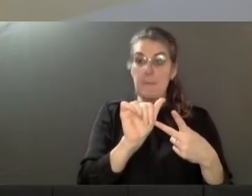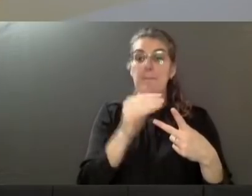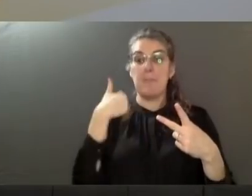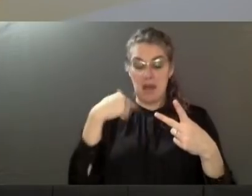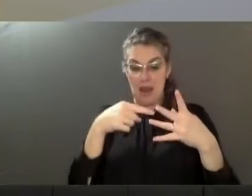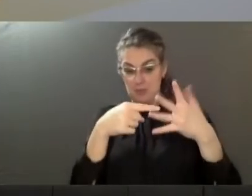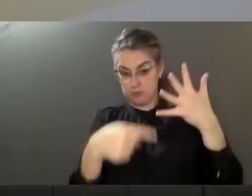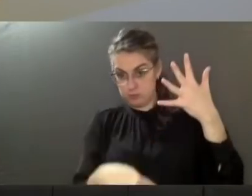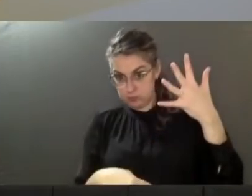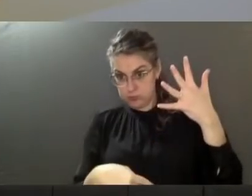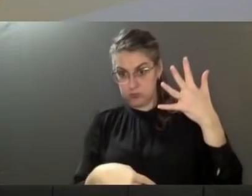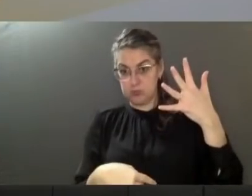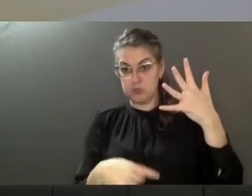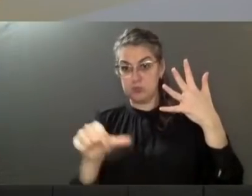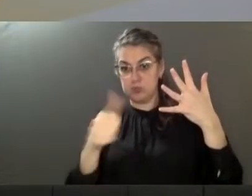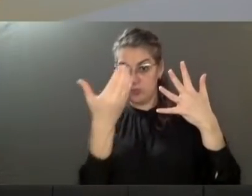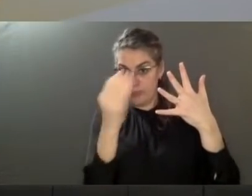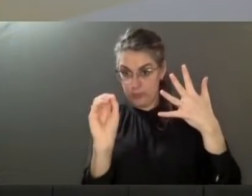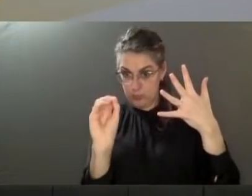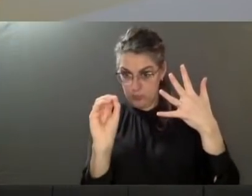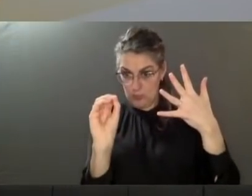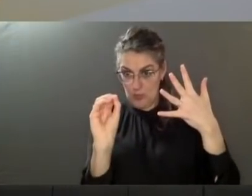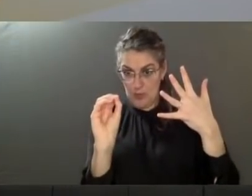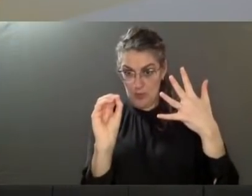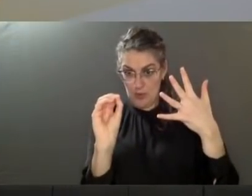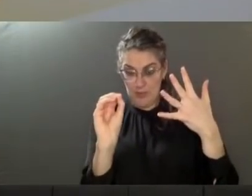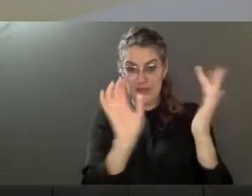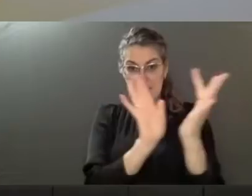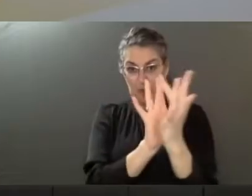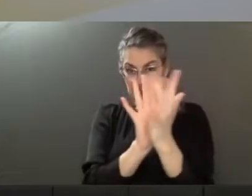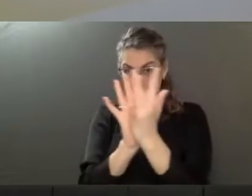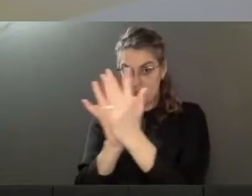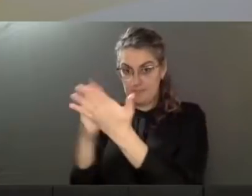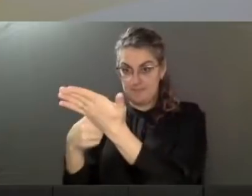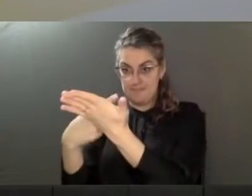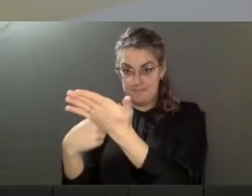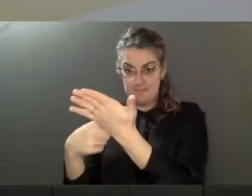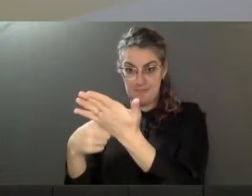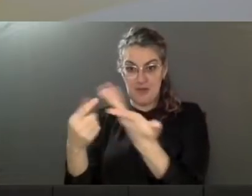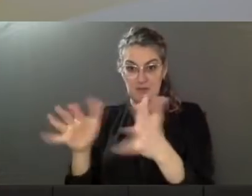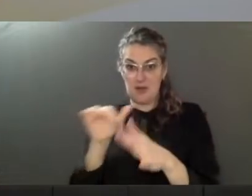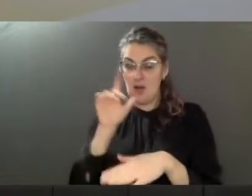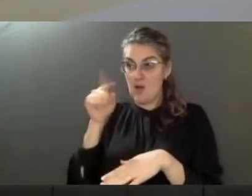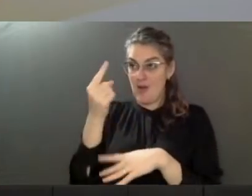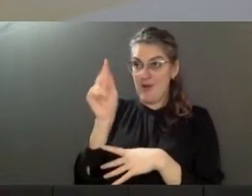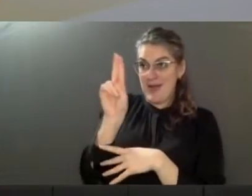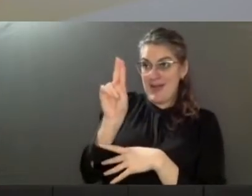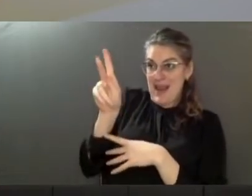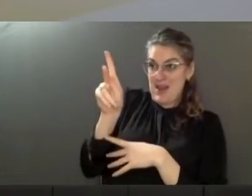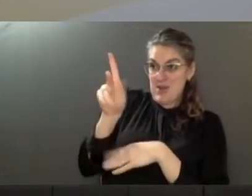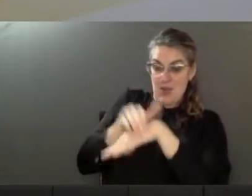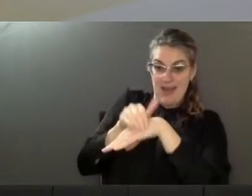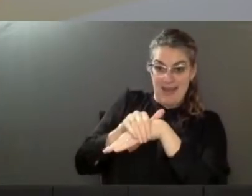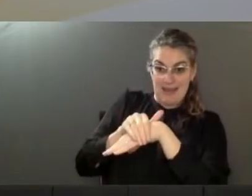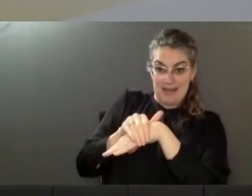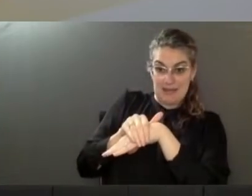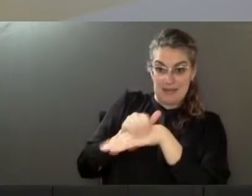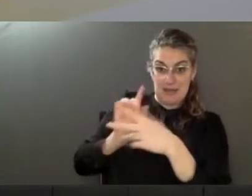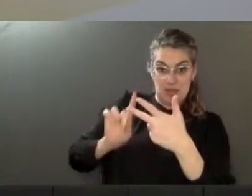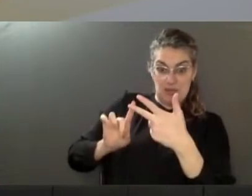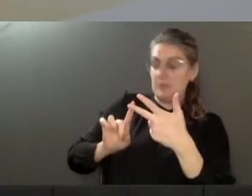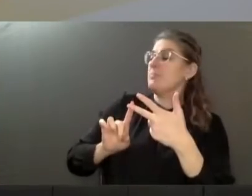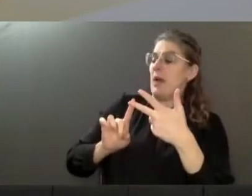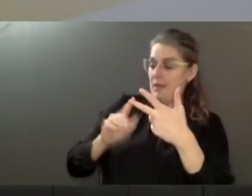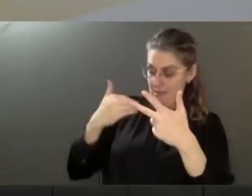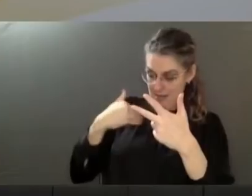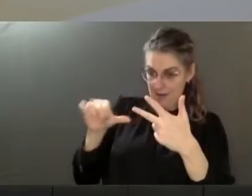a number of vaccines, more than one in the weeks ahead, and that's why we are